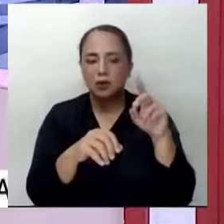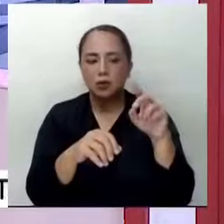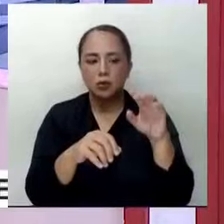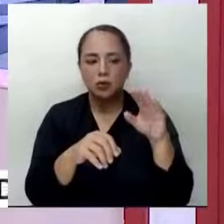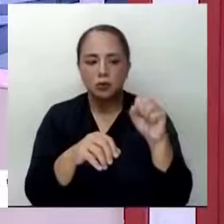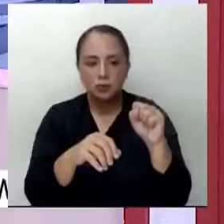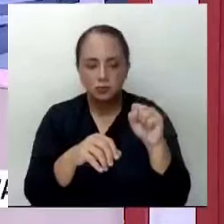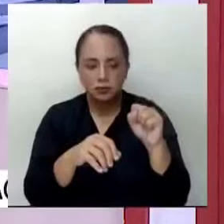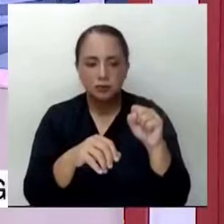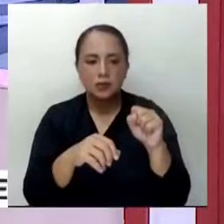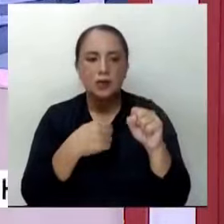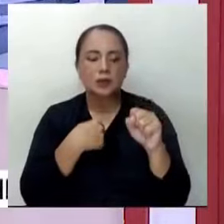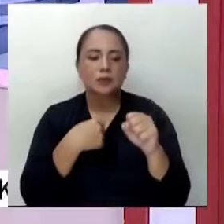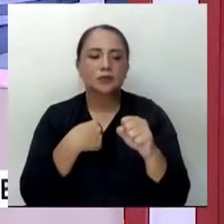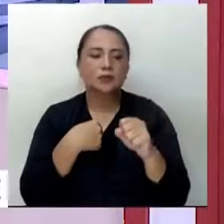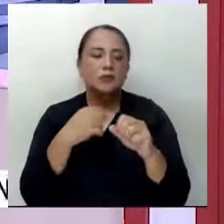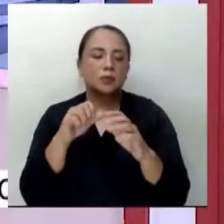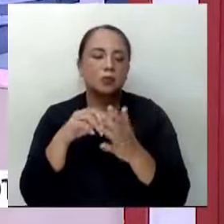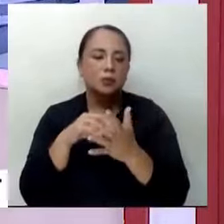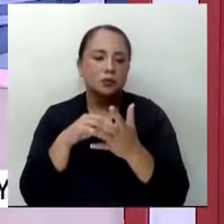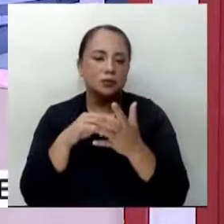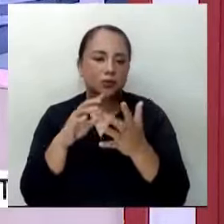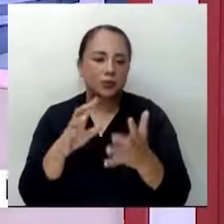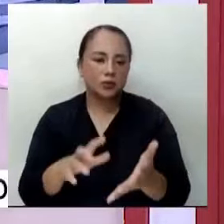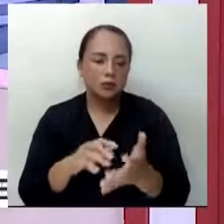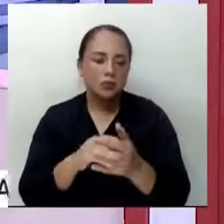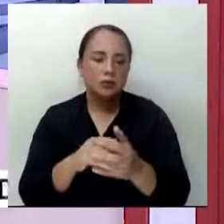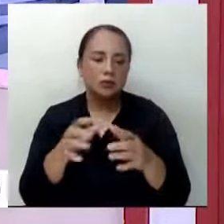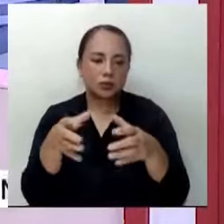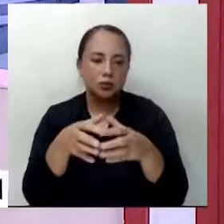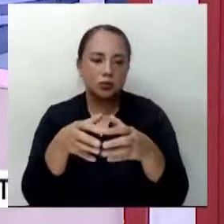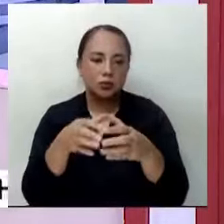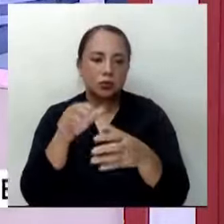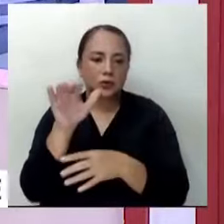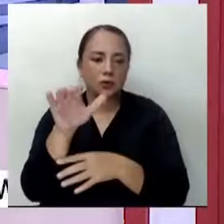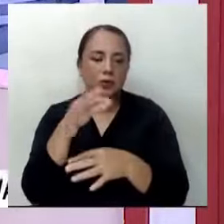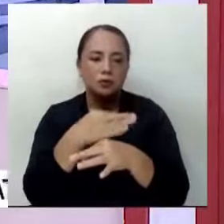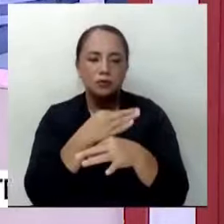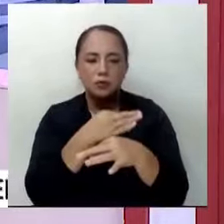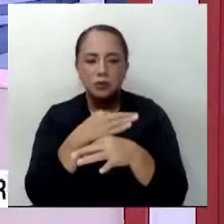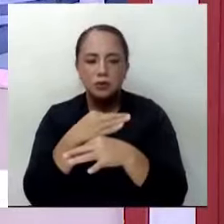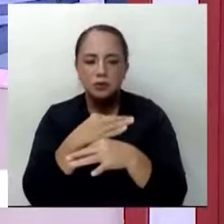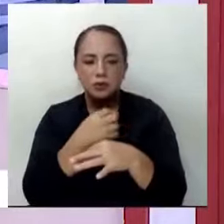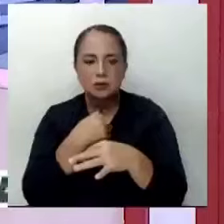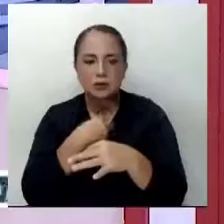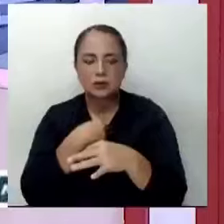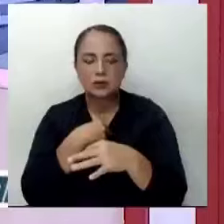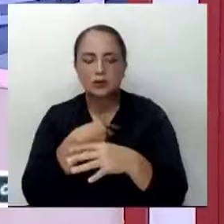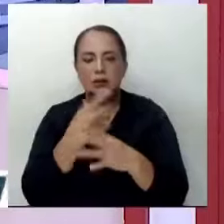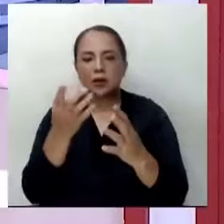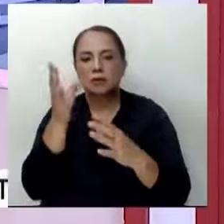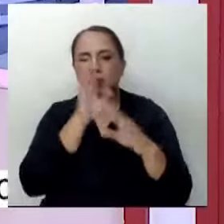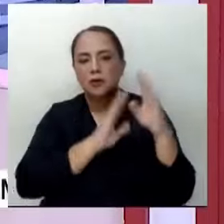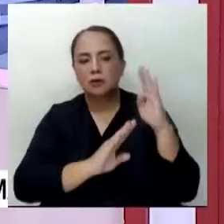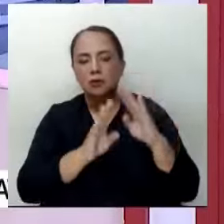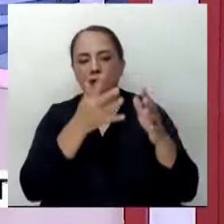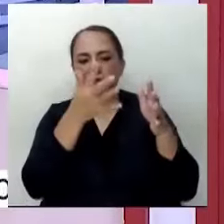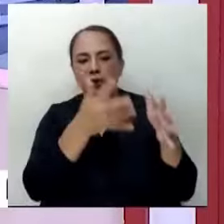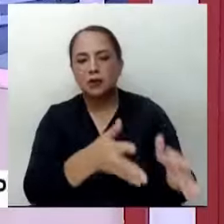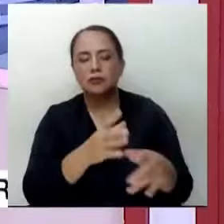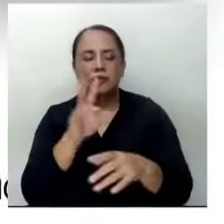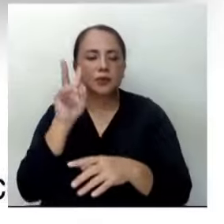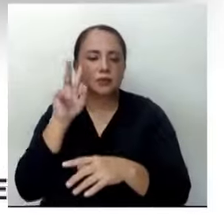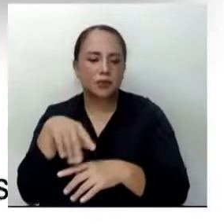the Student Council Alliance of the Philippines calling on Senator Anggada to fix what it calls the mess left behind by Vice President Duterte in the